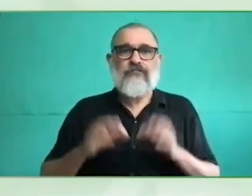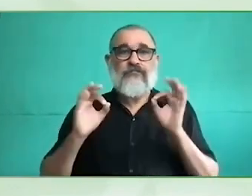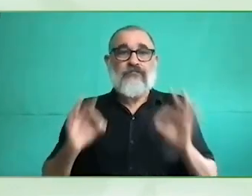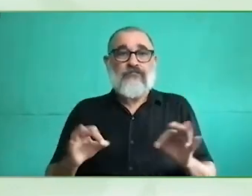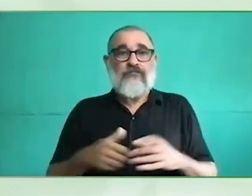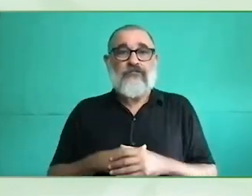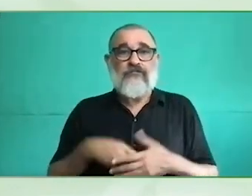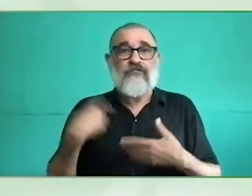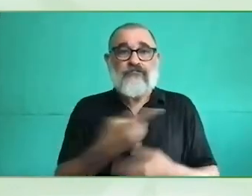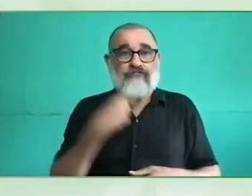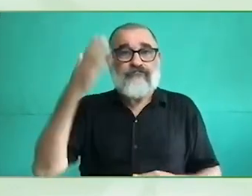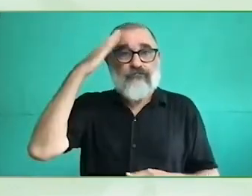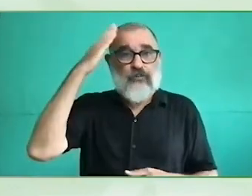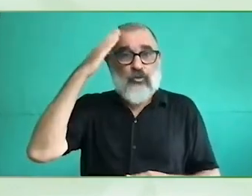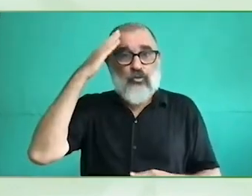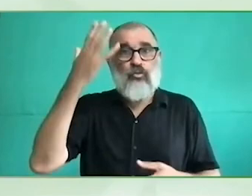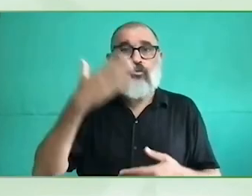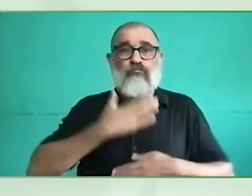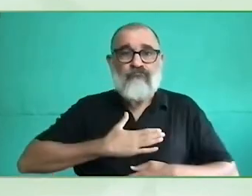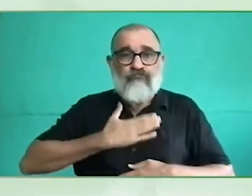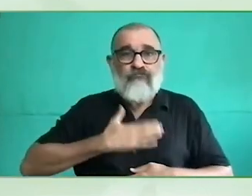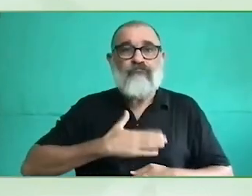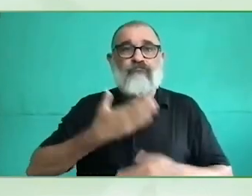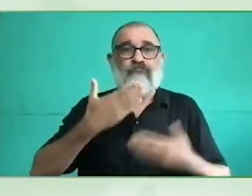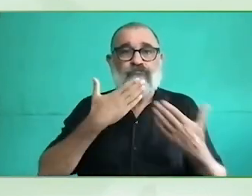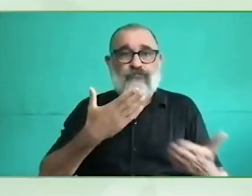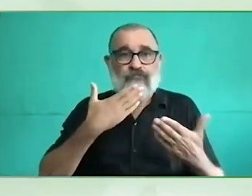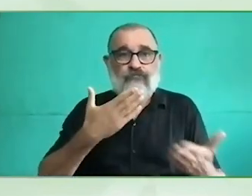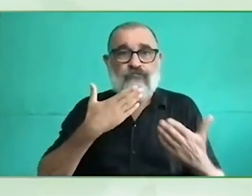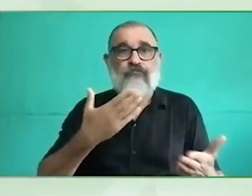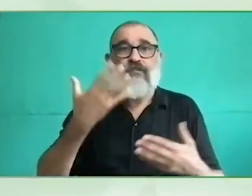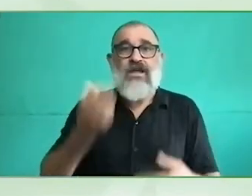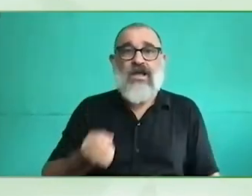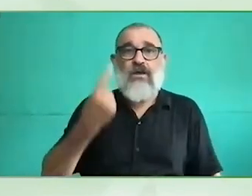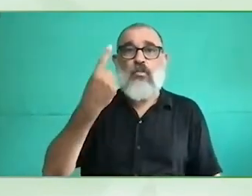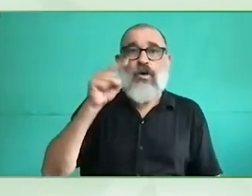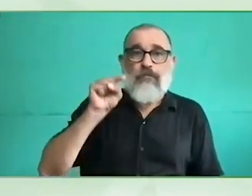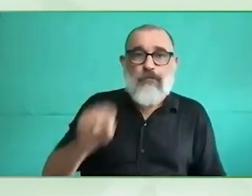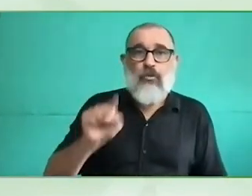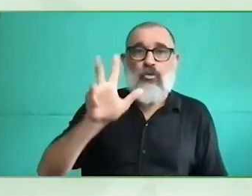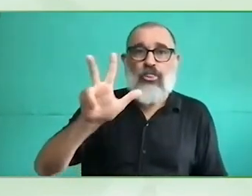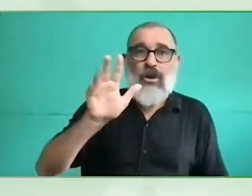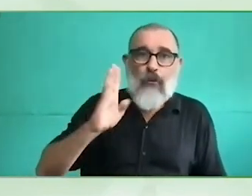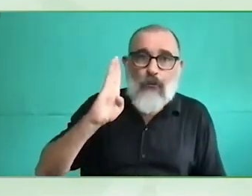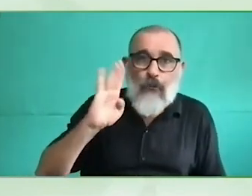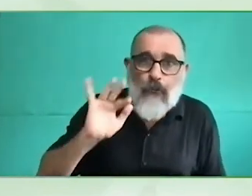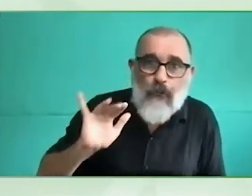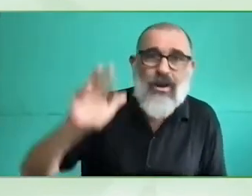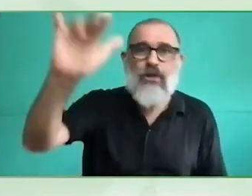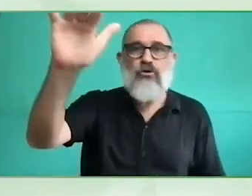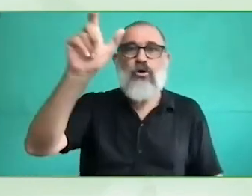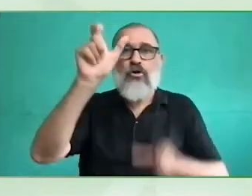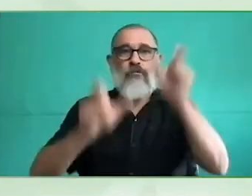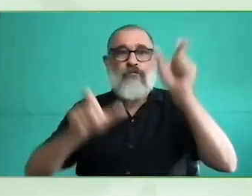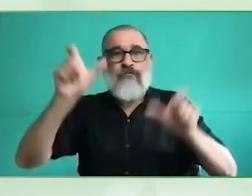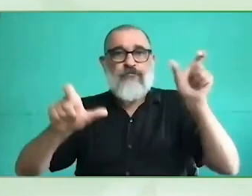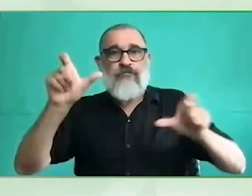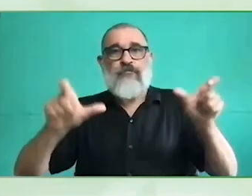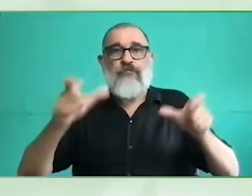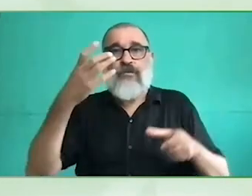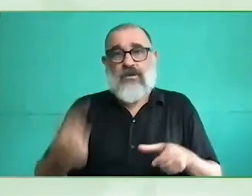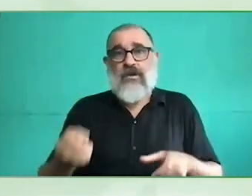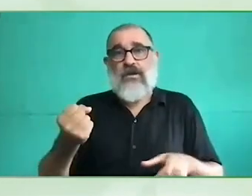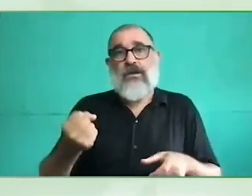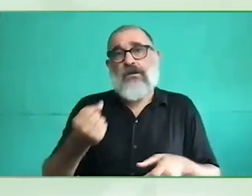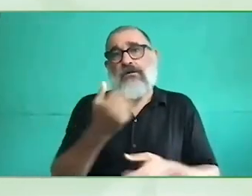1.3 billion human beings do have a disability. And the bad